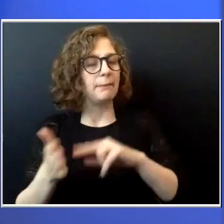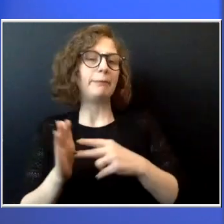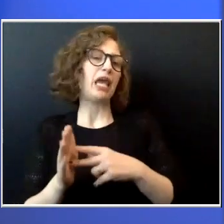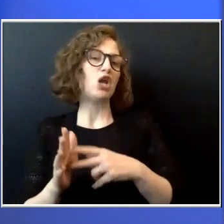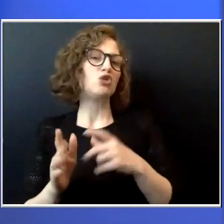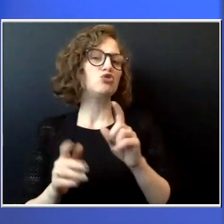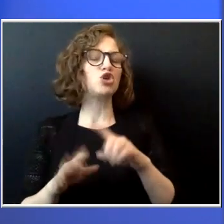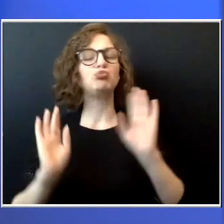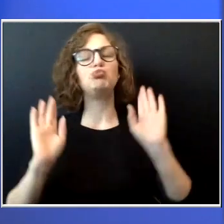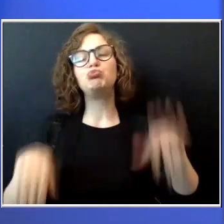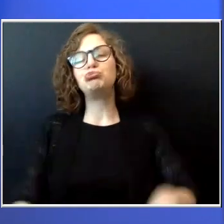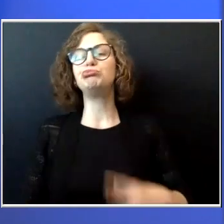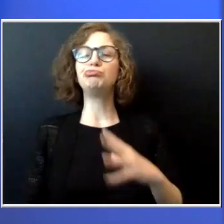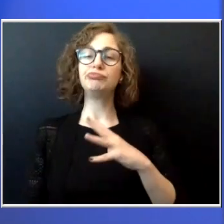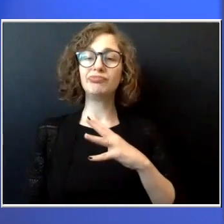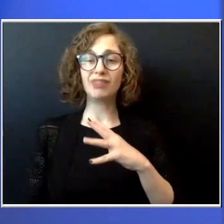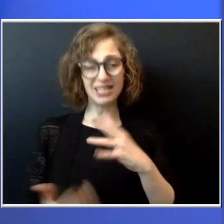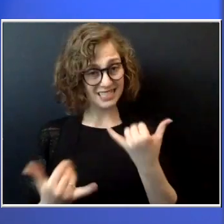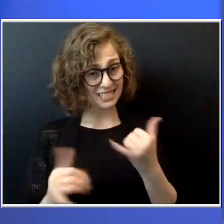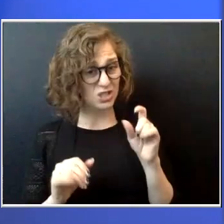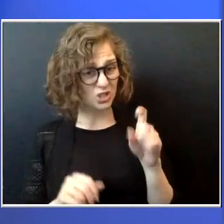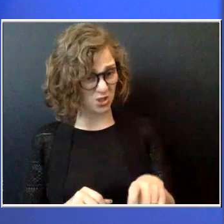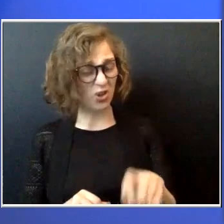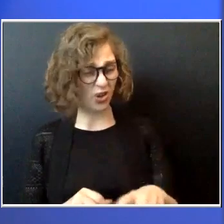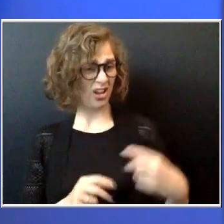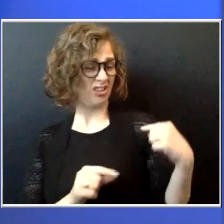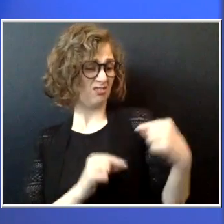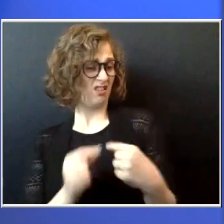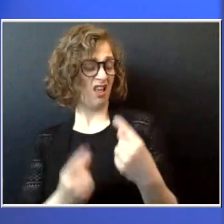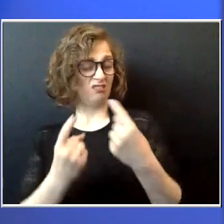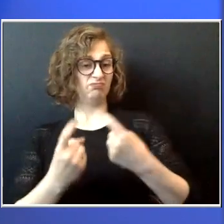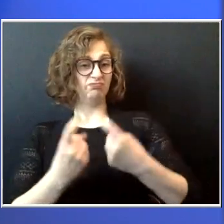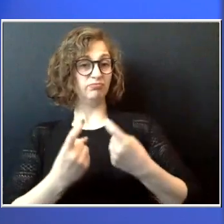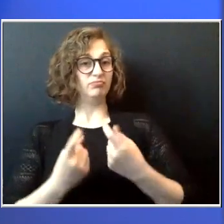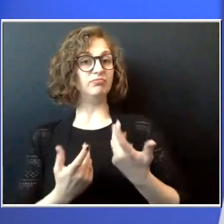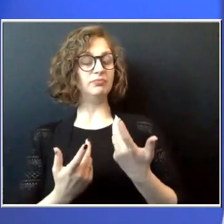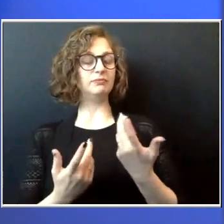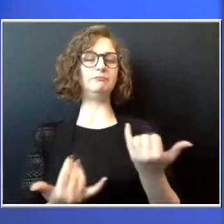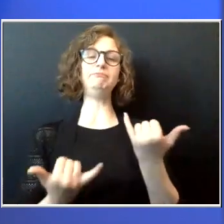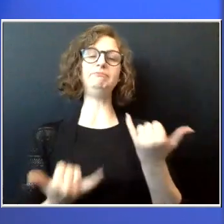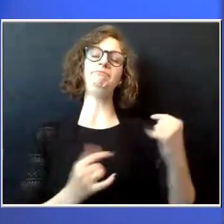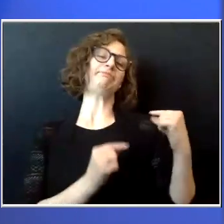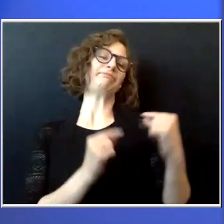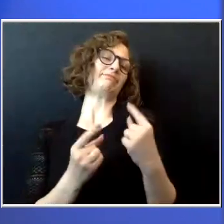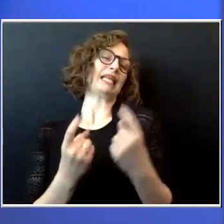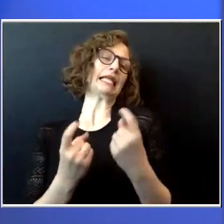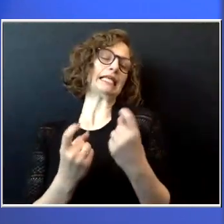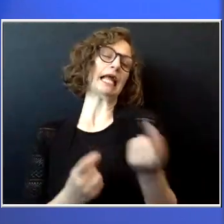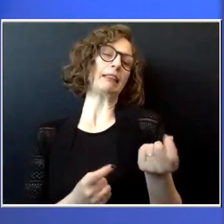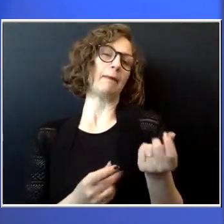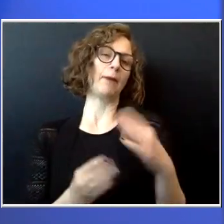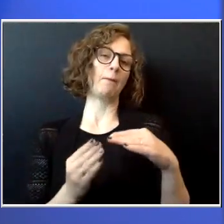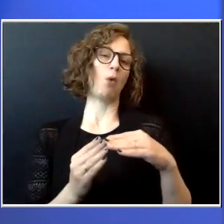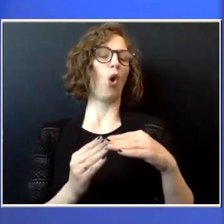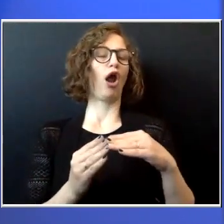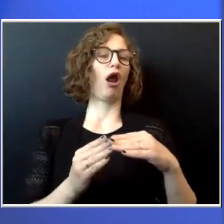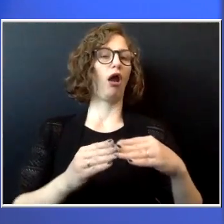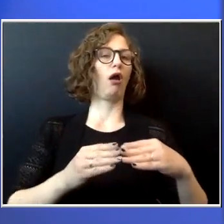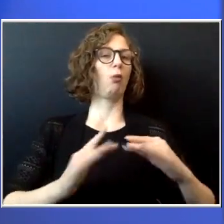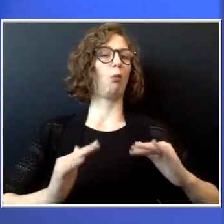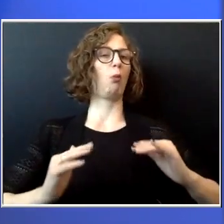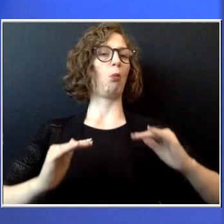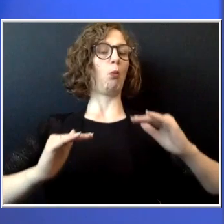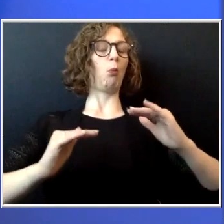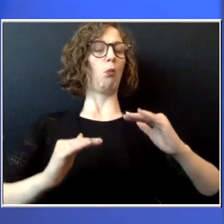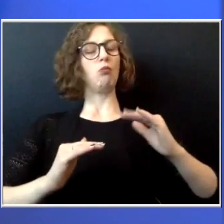are, genetic testing is now a little bit more advanced, where even in the presence or absence of history, we can still